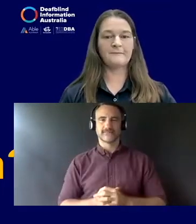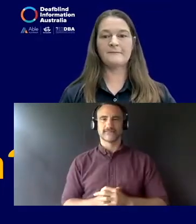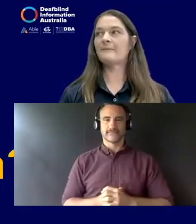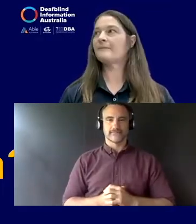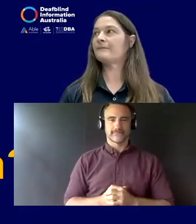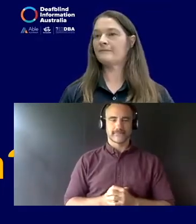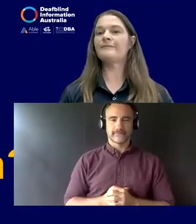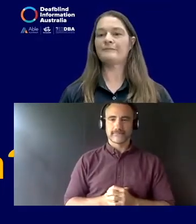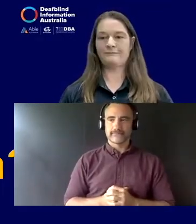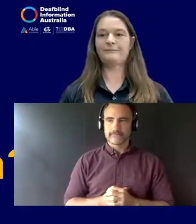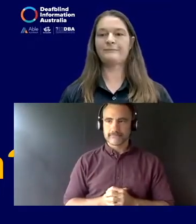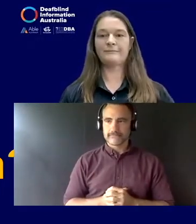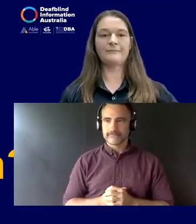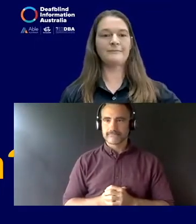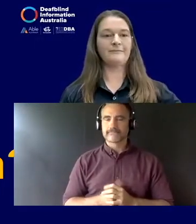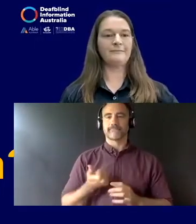Now we're going to swap interpreters.